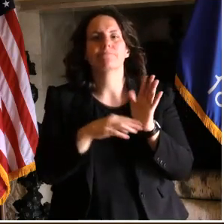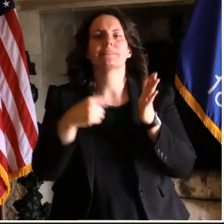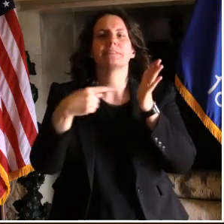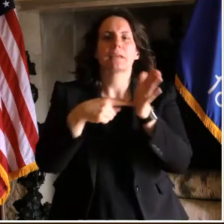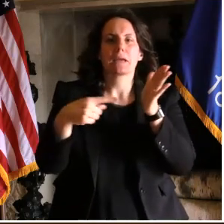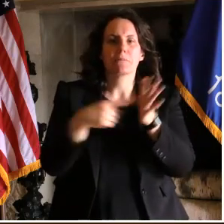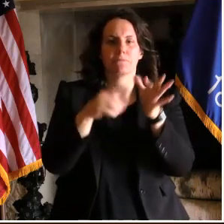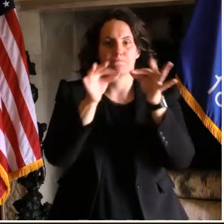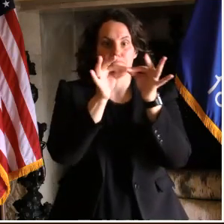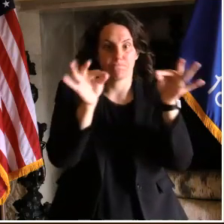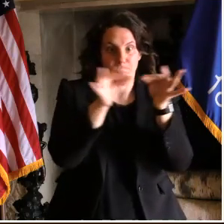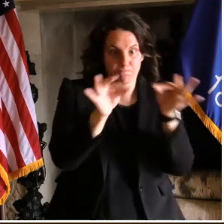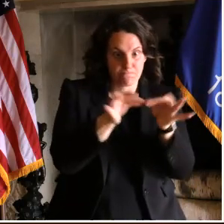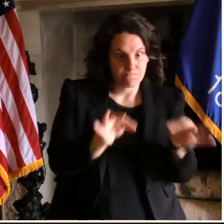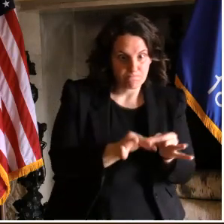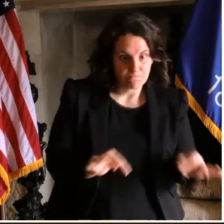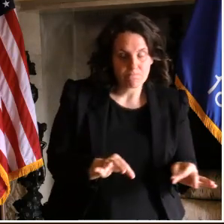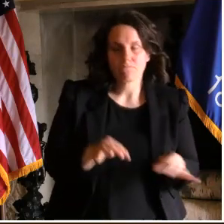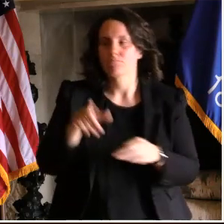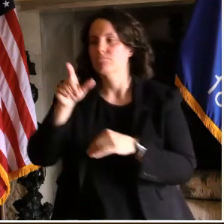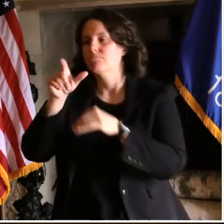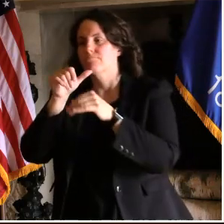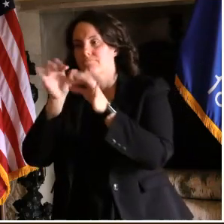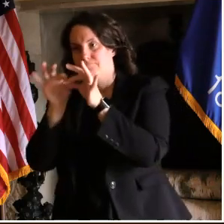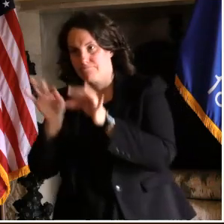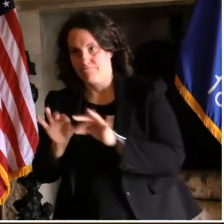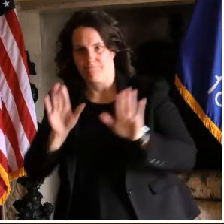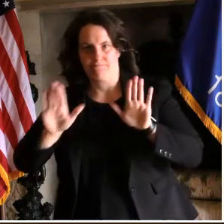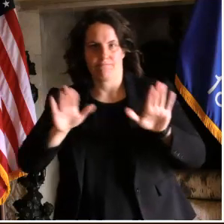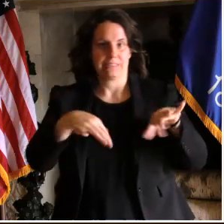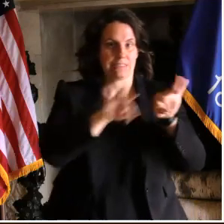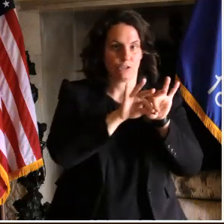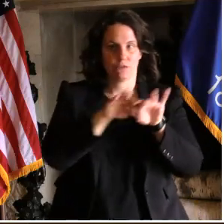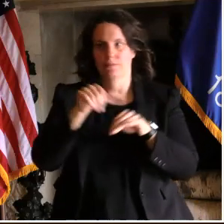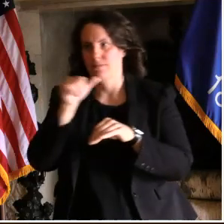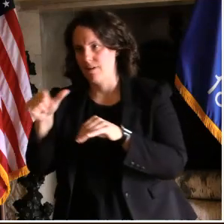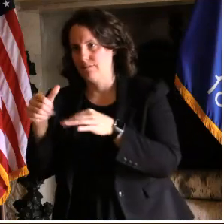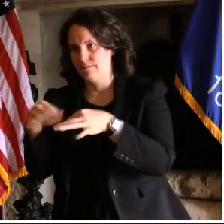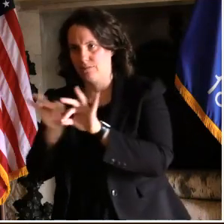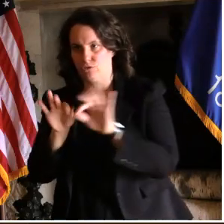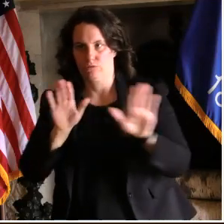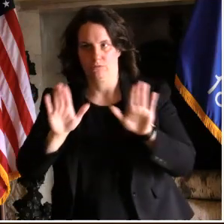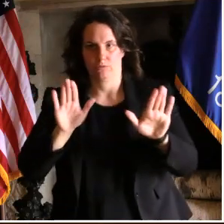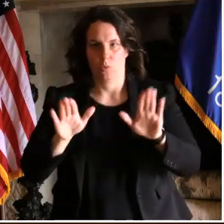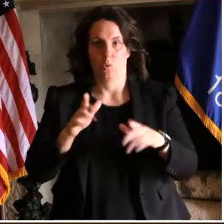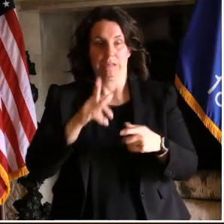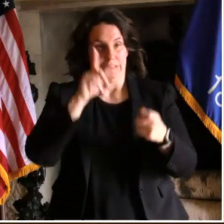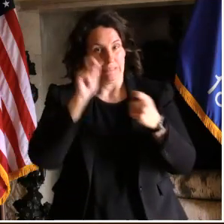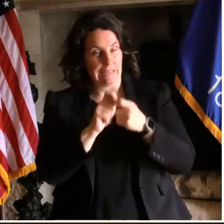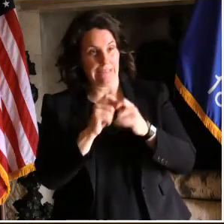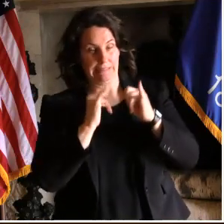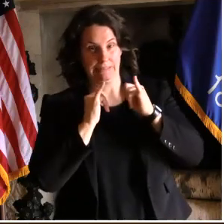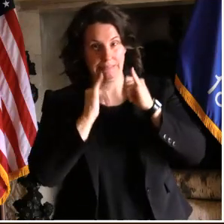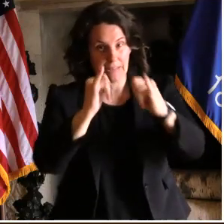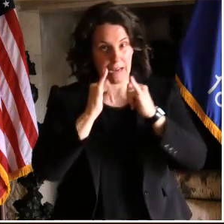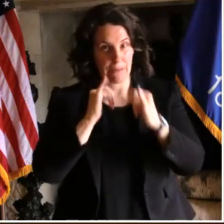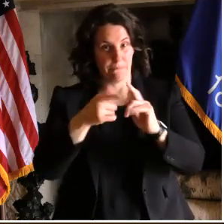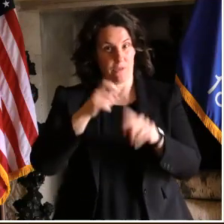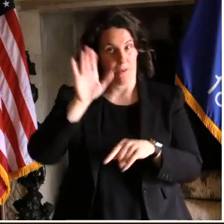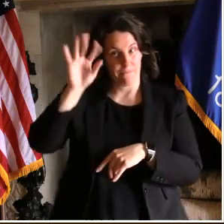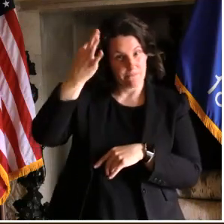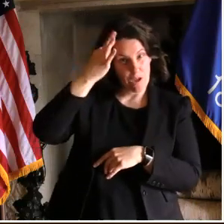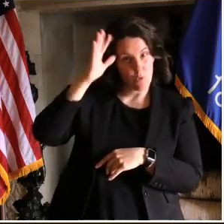from their vantage point. This is a Wisconsin vantage point, so it will not be identical. But if you really